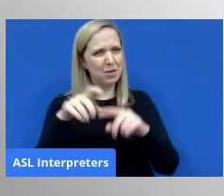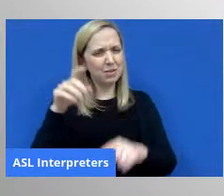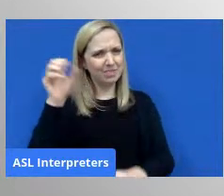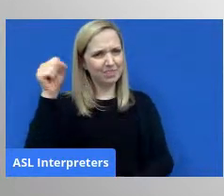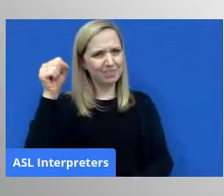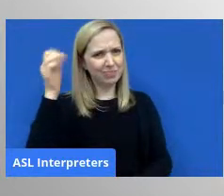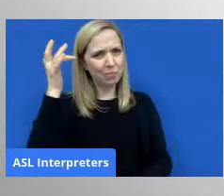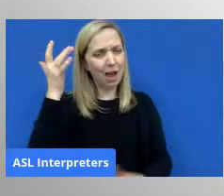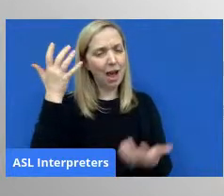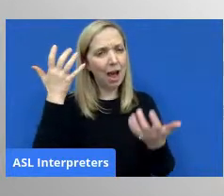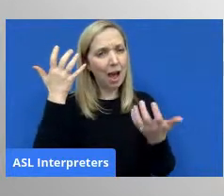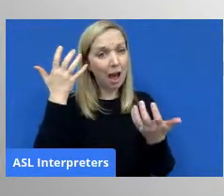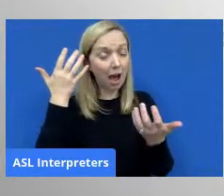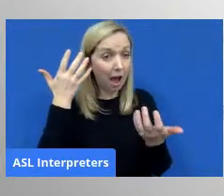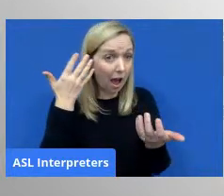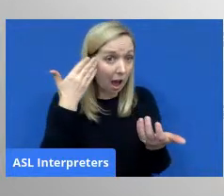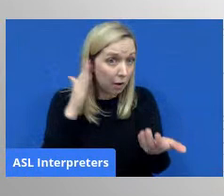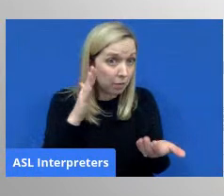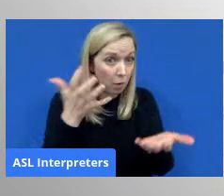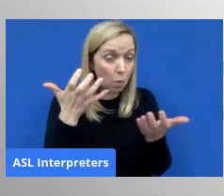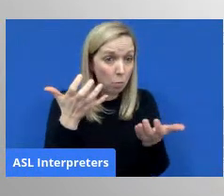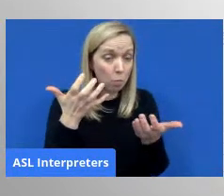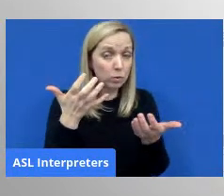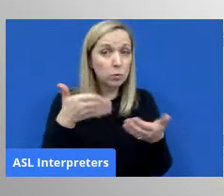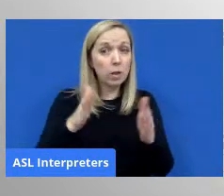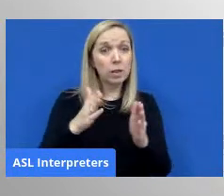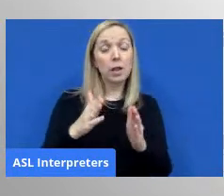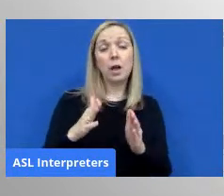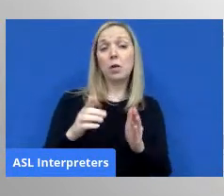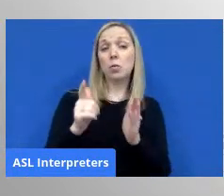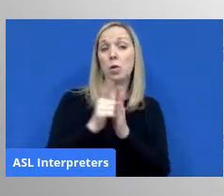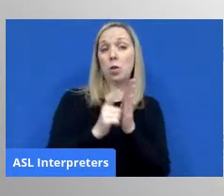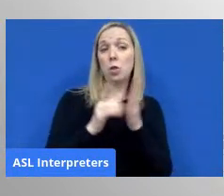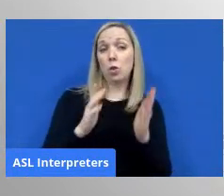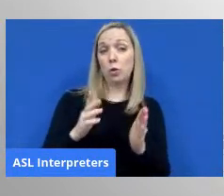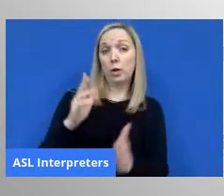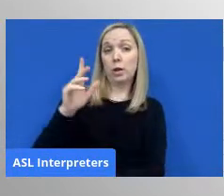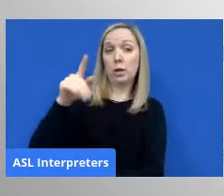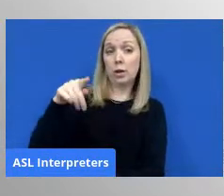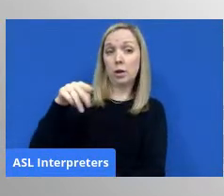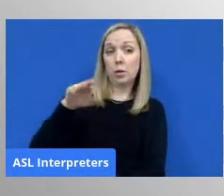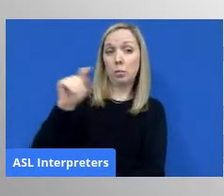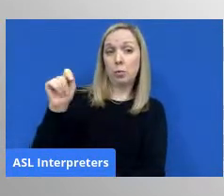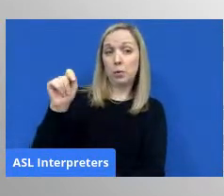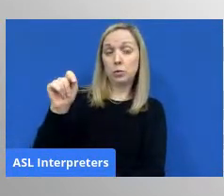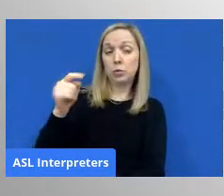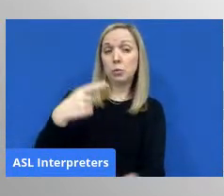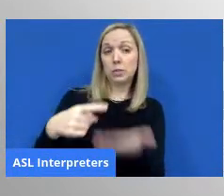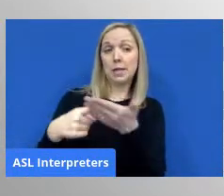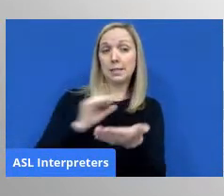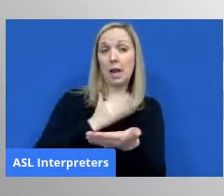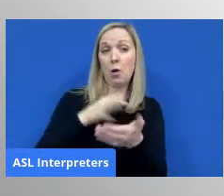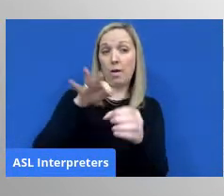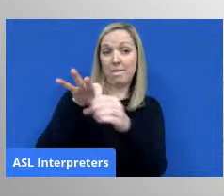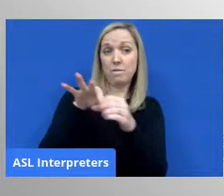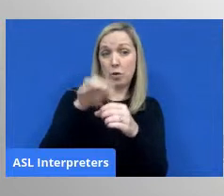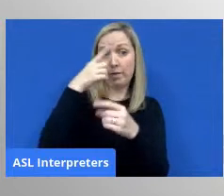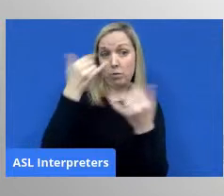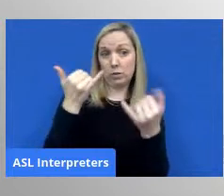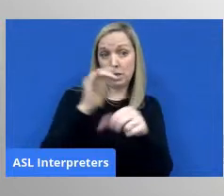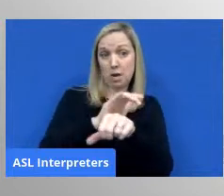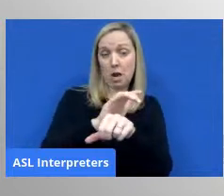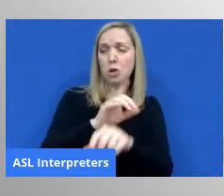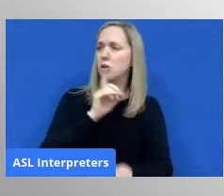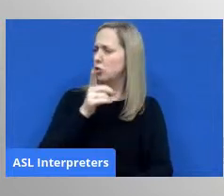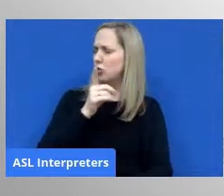Attorney Pruitt to address our voting for tonight. Sure, I'll be glad to.